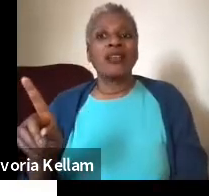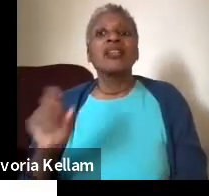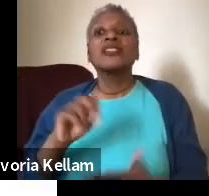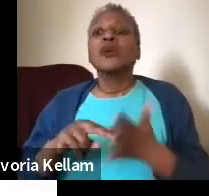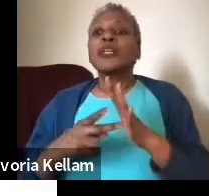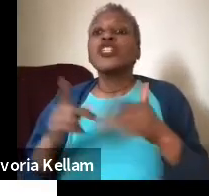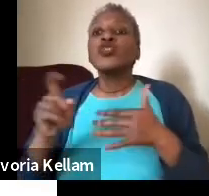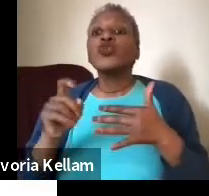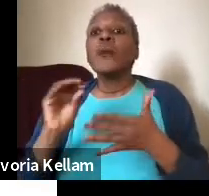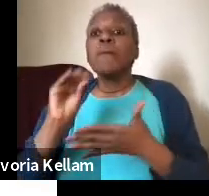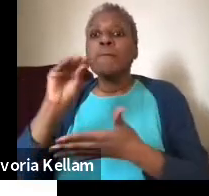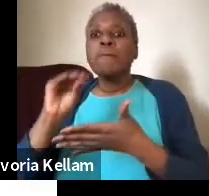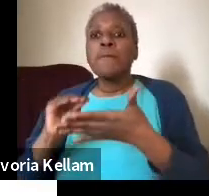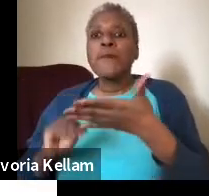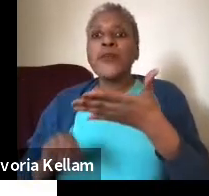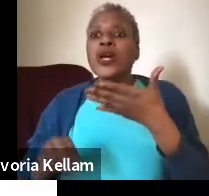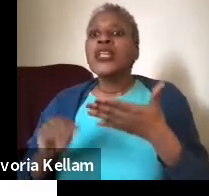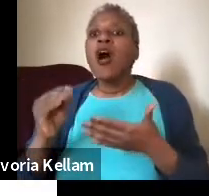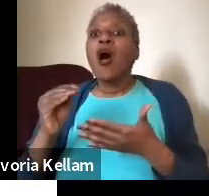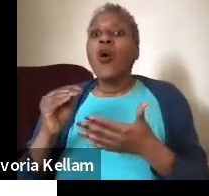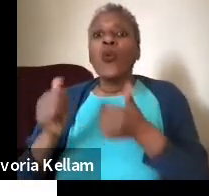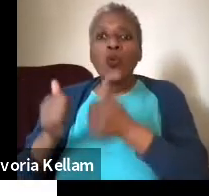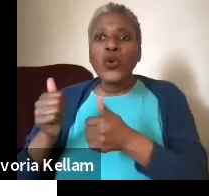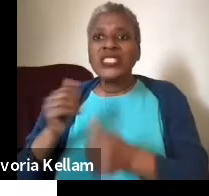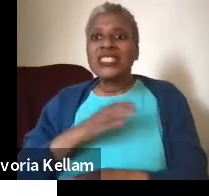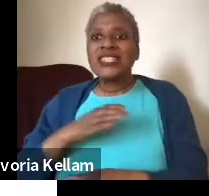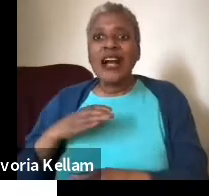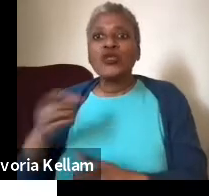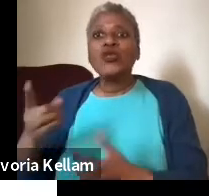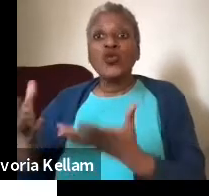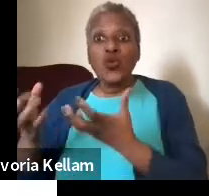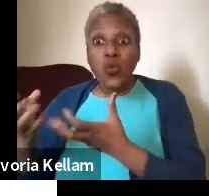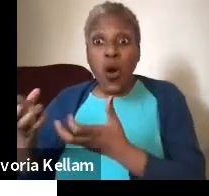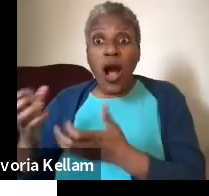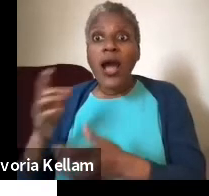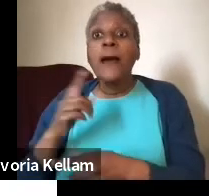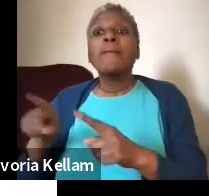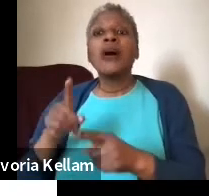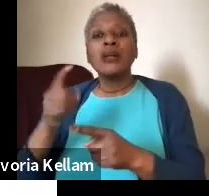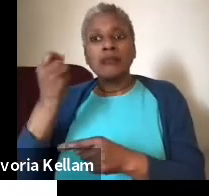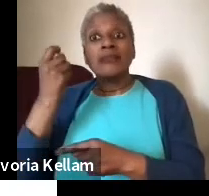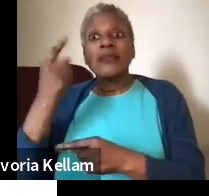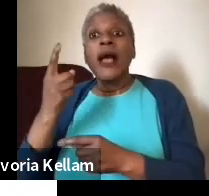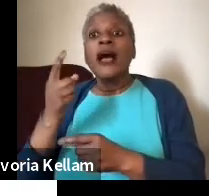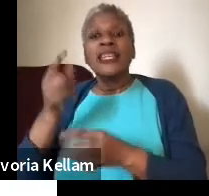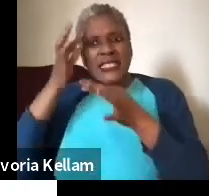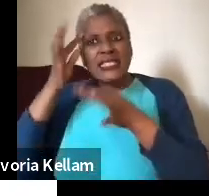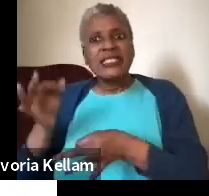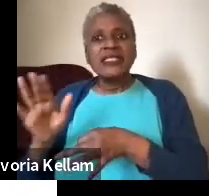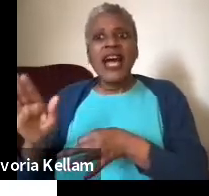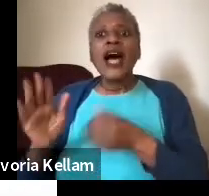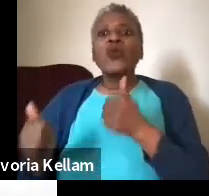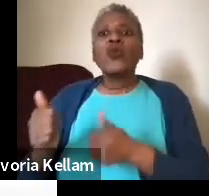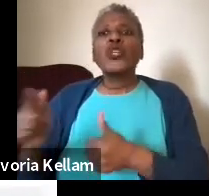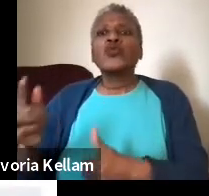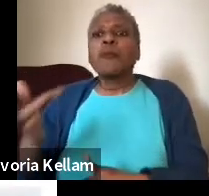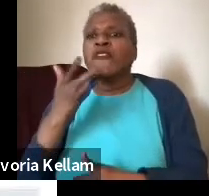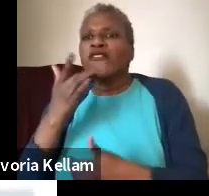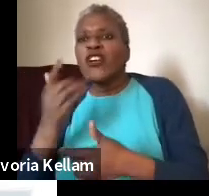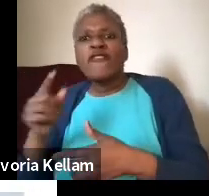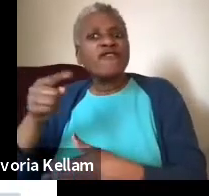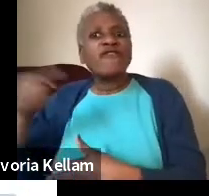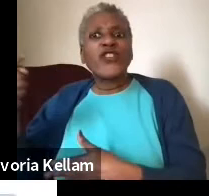win more than one seat, you'll be seated on the council that's highest on your list. So this